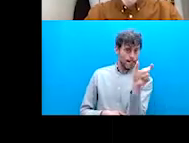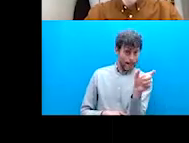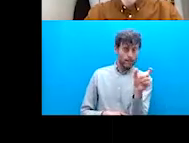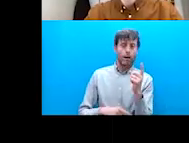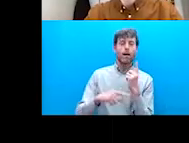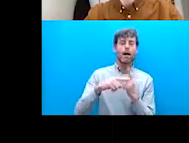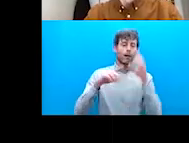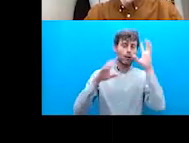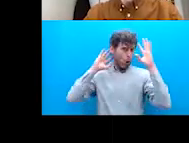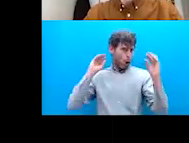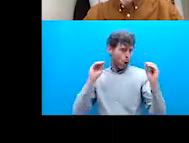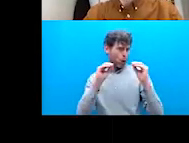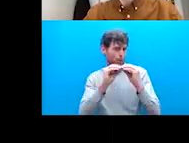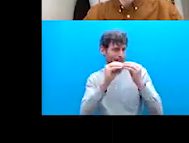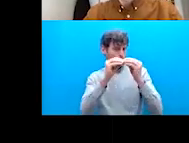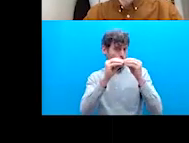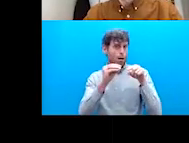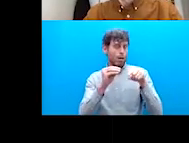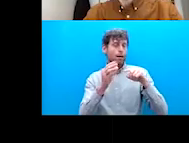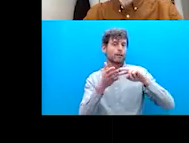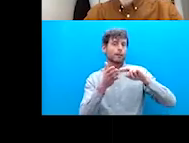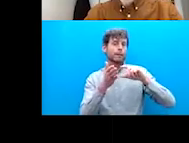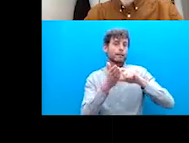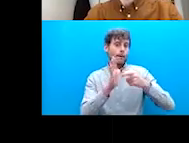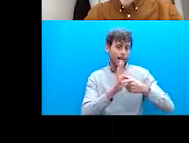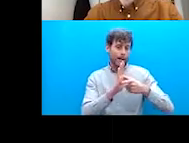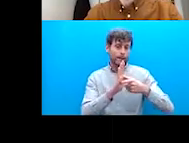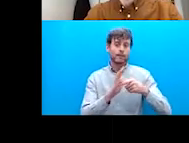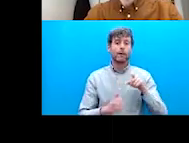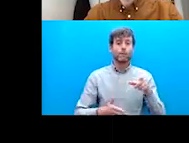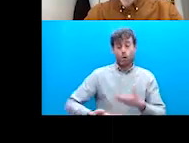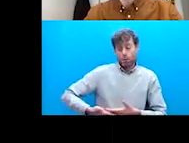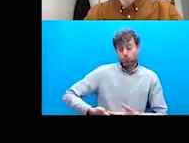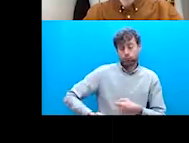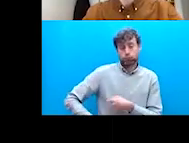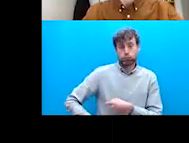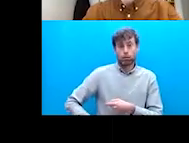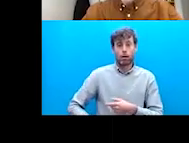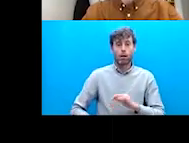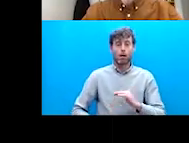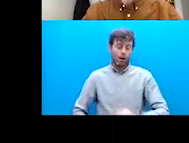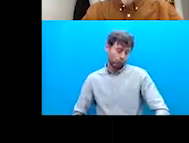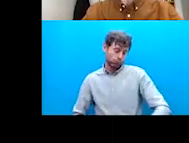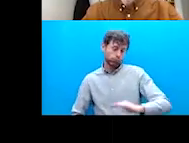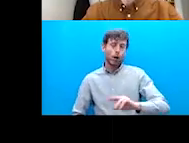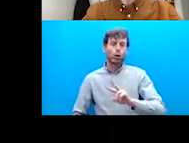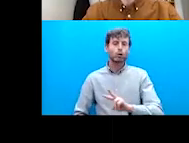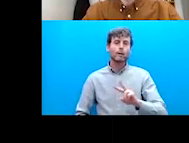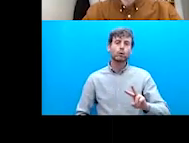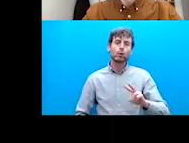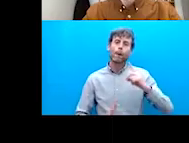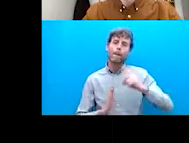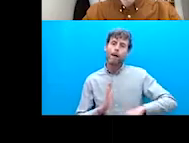in infants from 9 to 22 months. And at 22 months, we